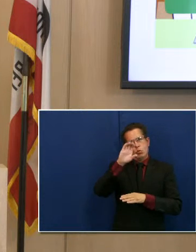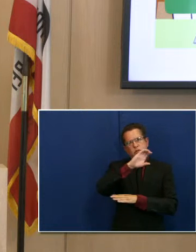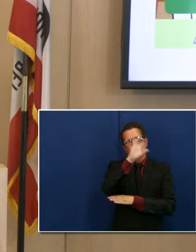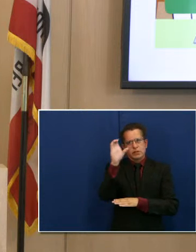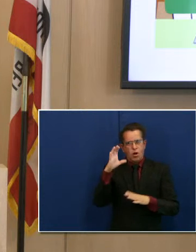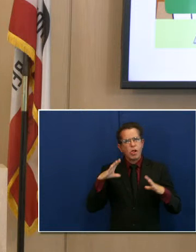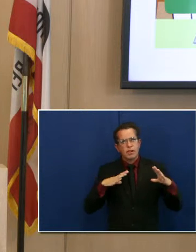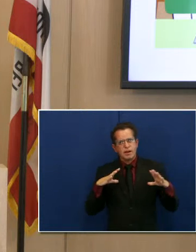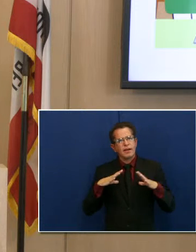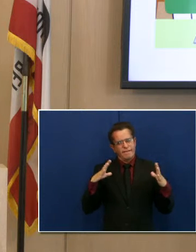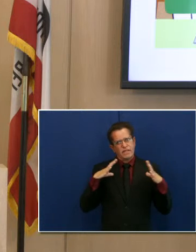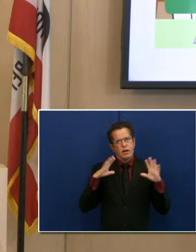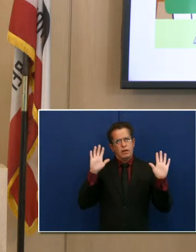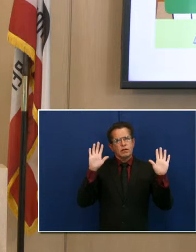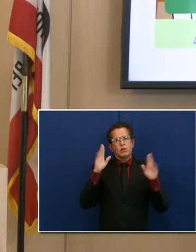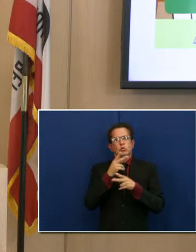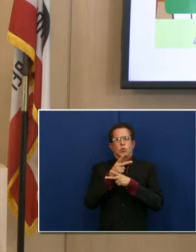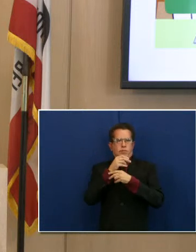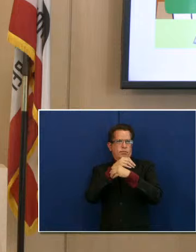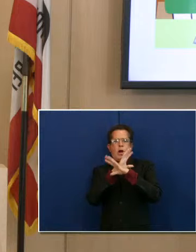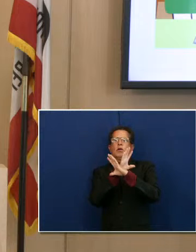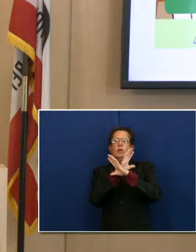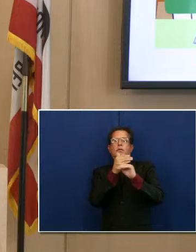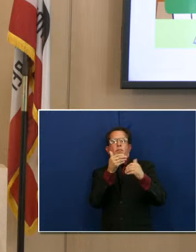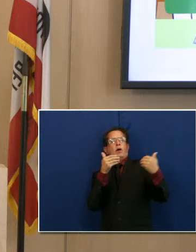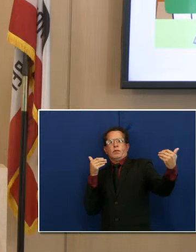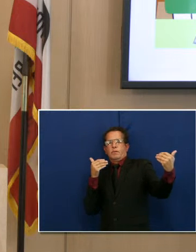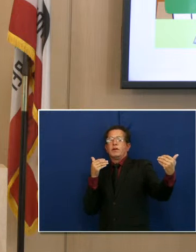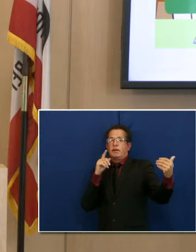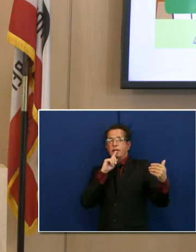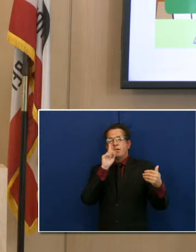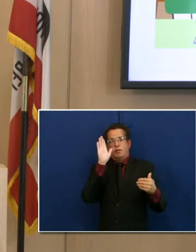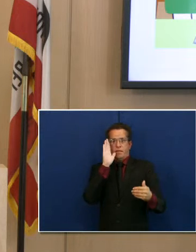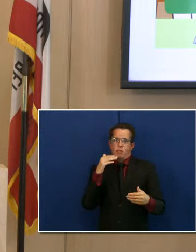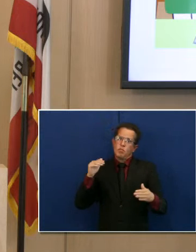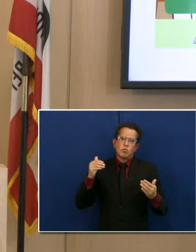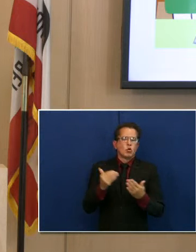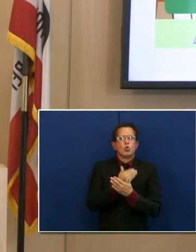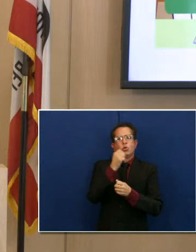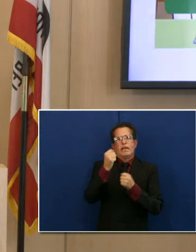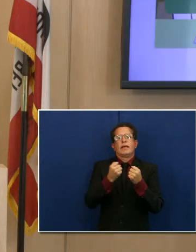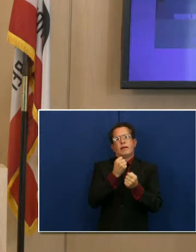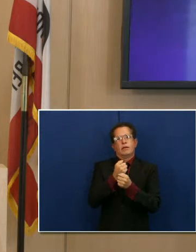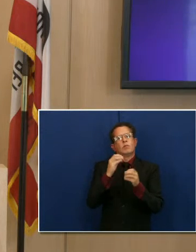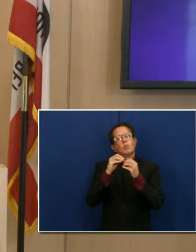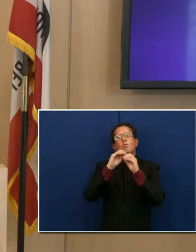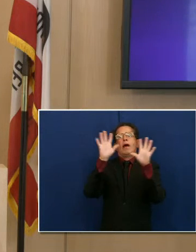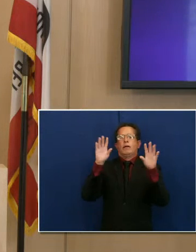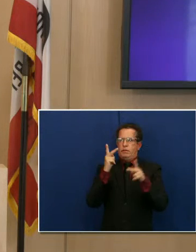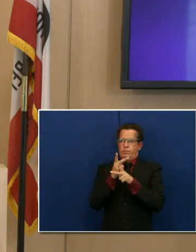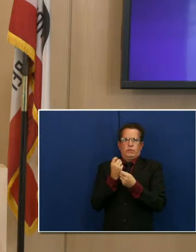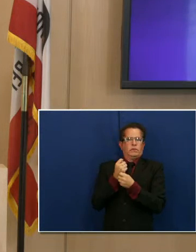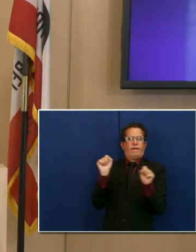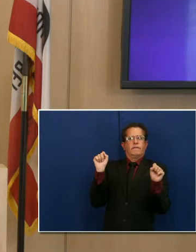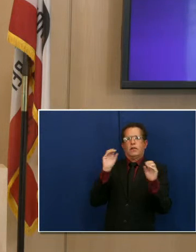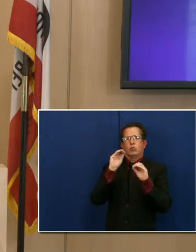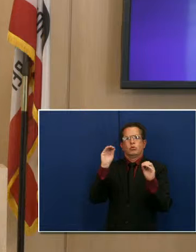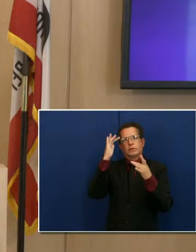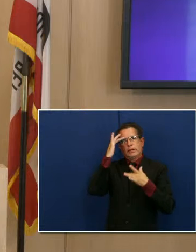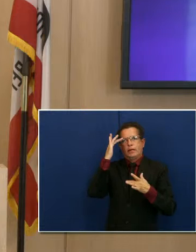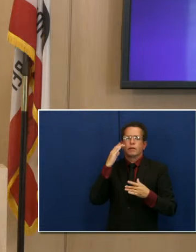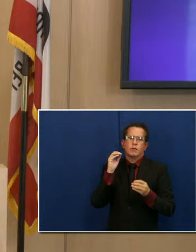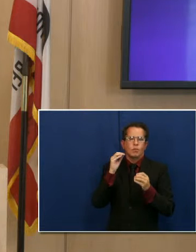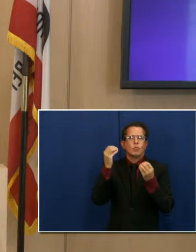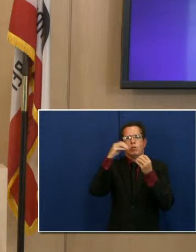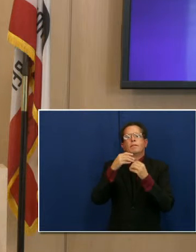is only together that we can forge a brighter new year. So now I'd like to welcome to the podium Chris